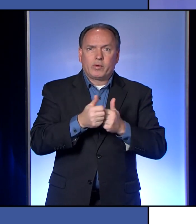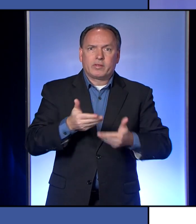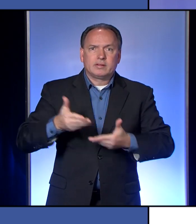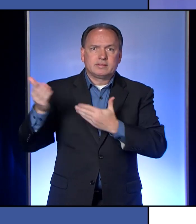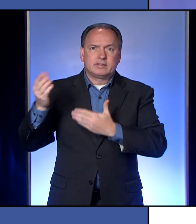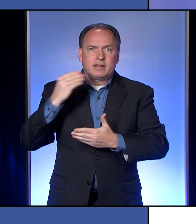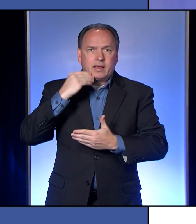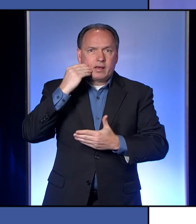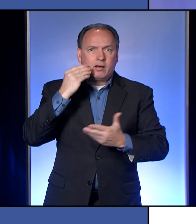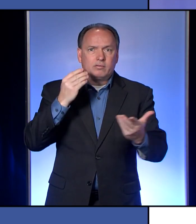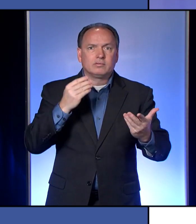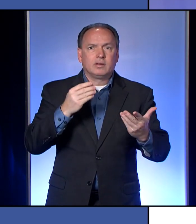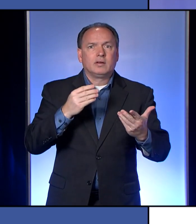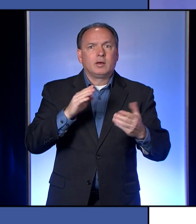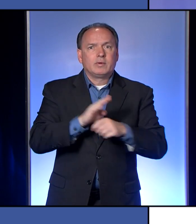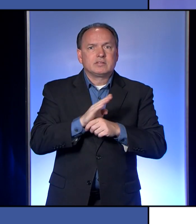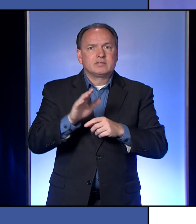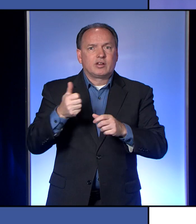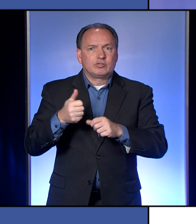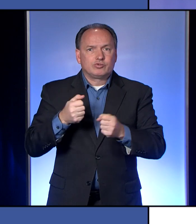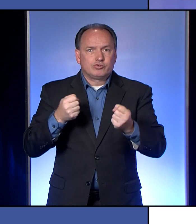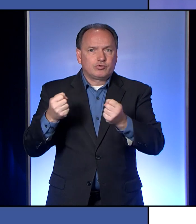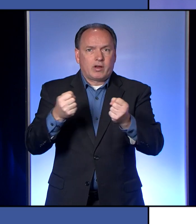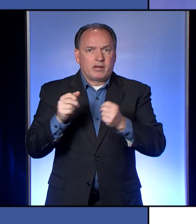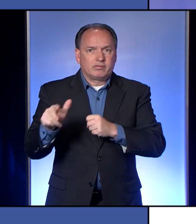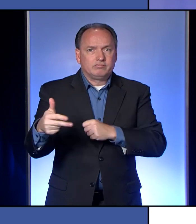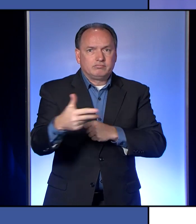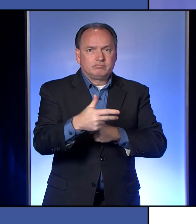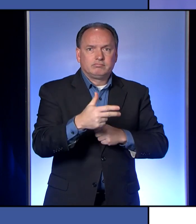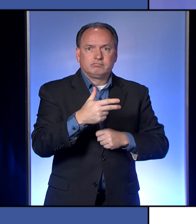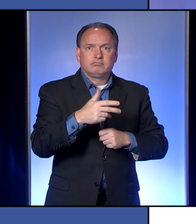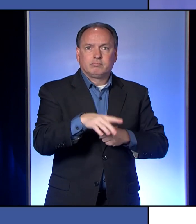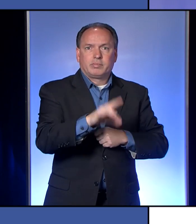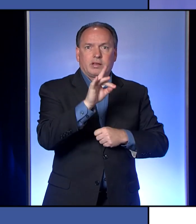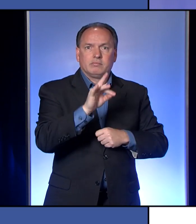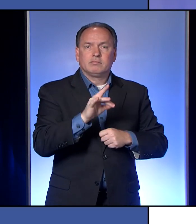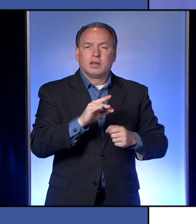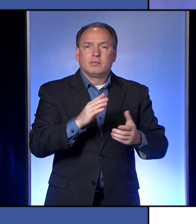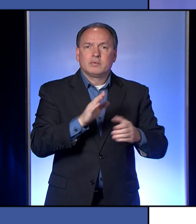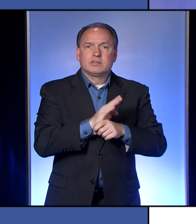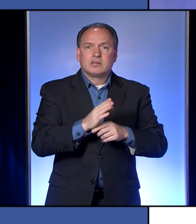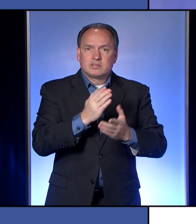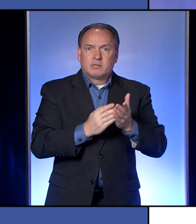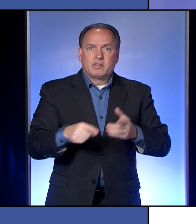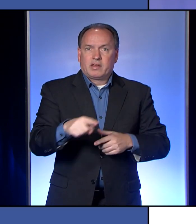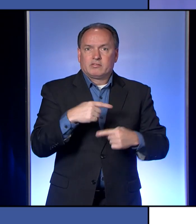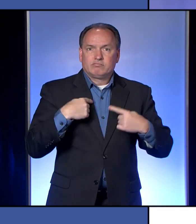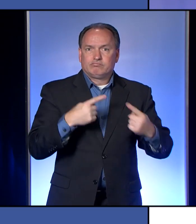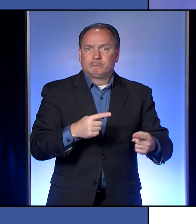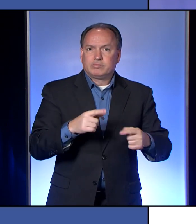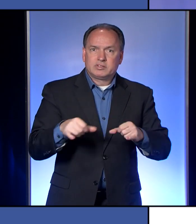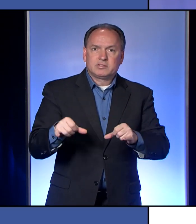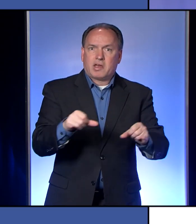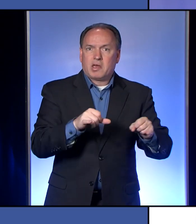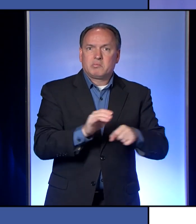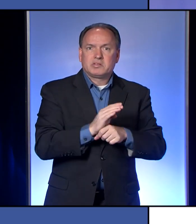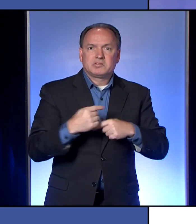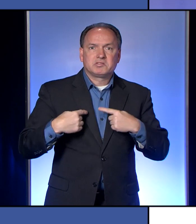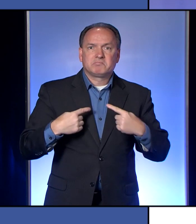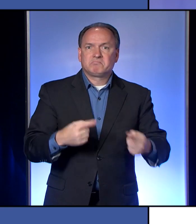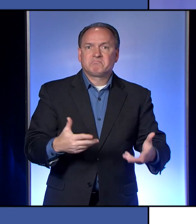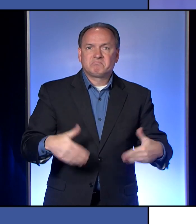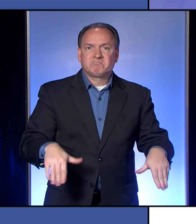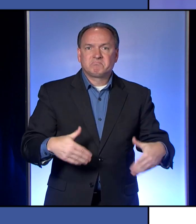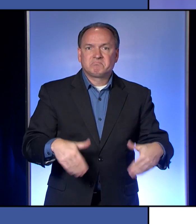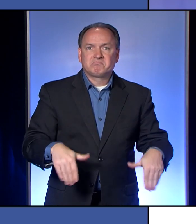business and their drive-up business. In fact, some of them are doing almost as good as they always have. And so those